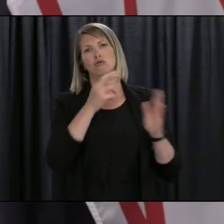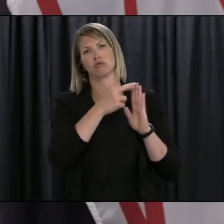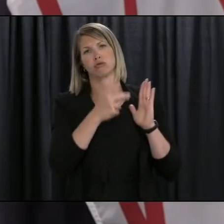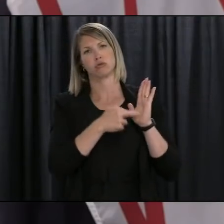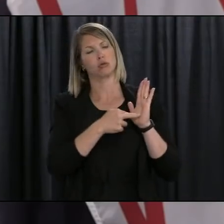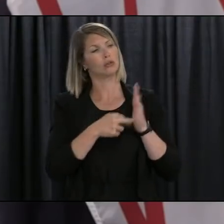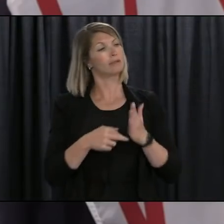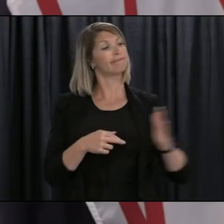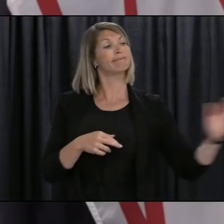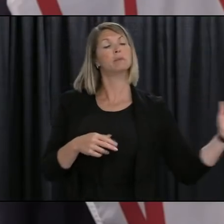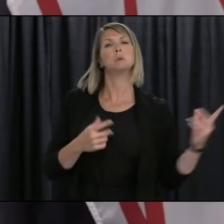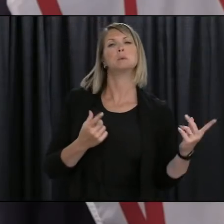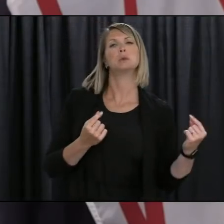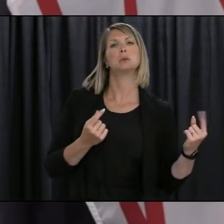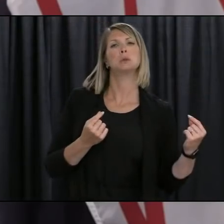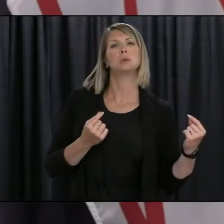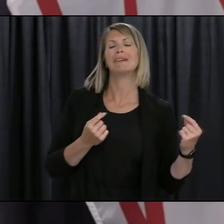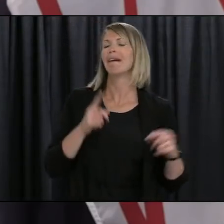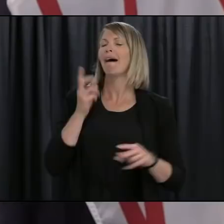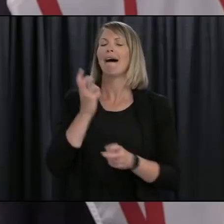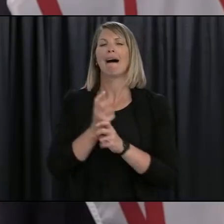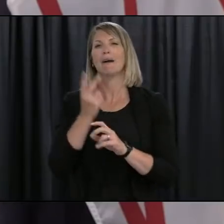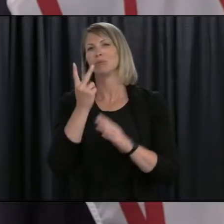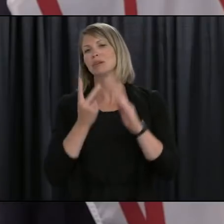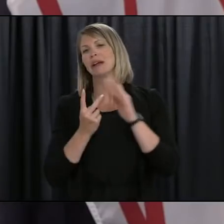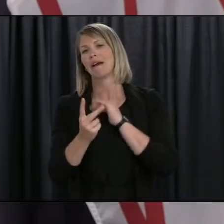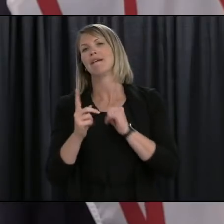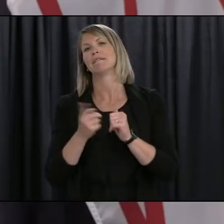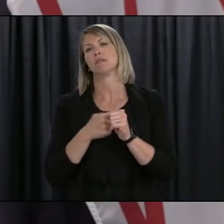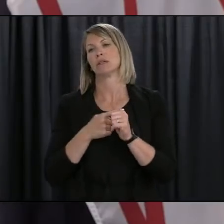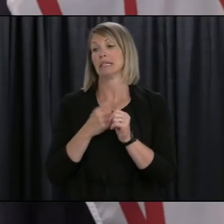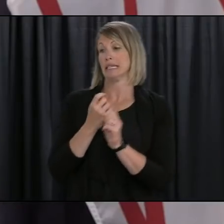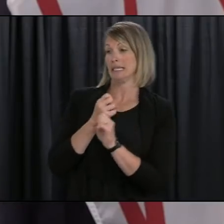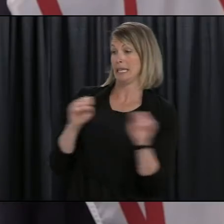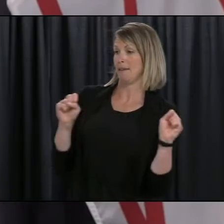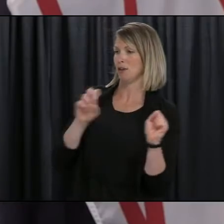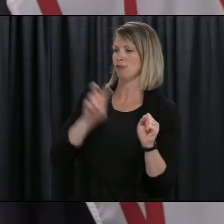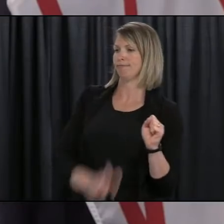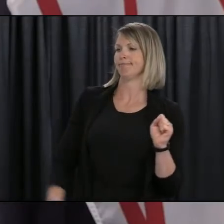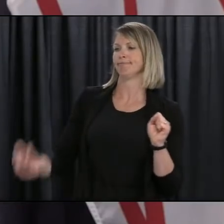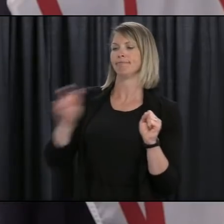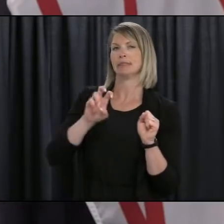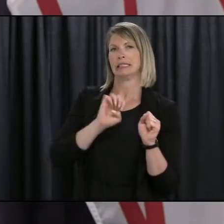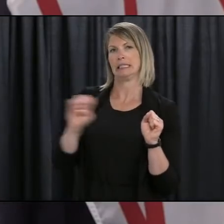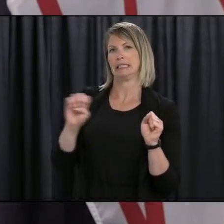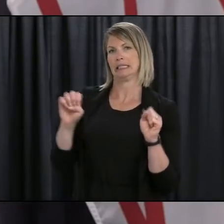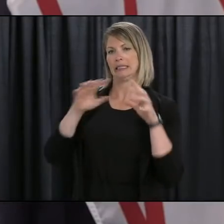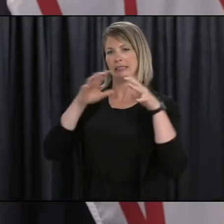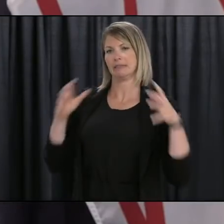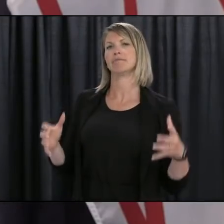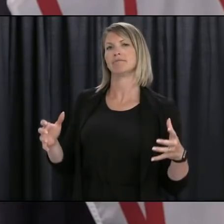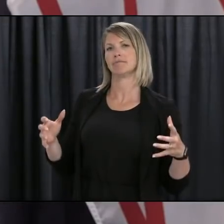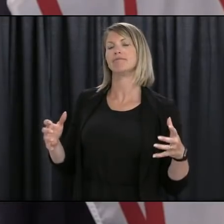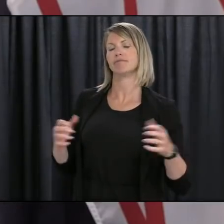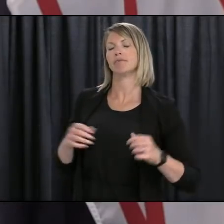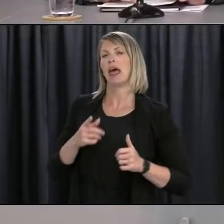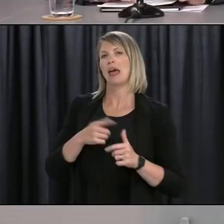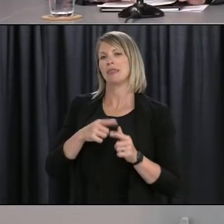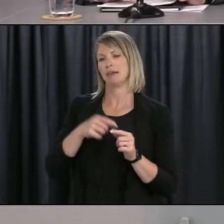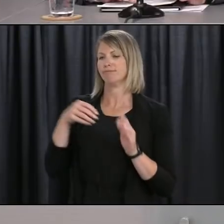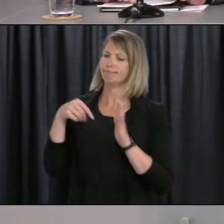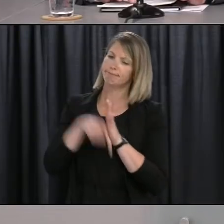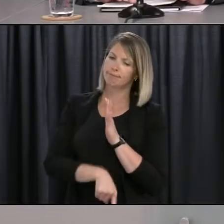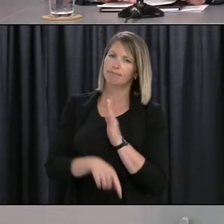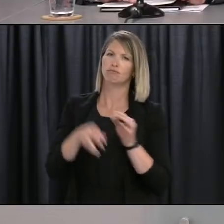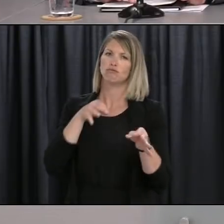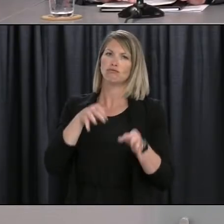little early to tell. We must make sure that we can move around Atlantic Canada safely first. That would be the earliest possible date. Thank